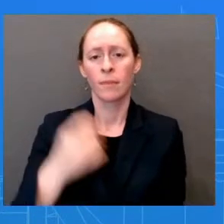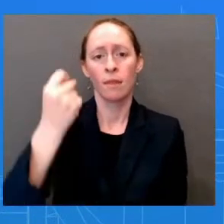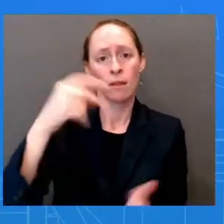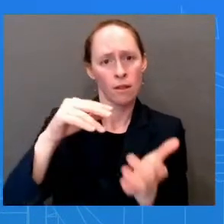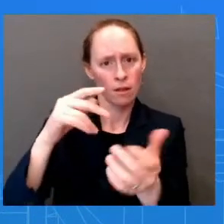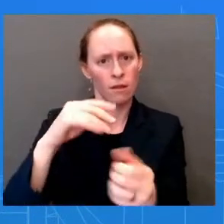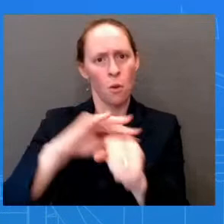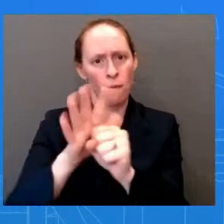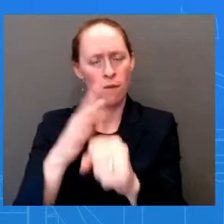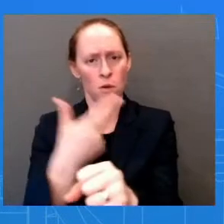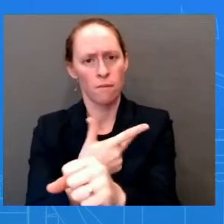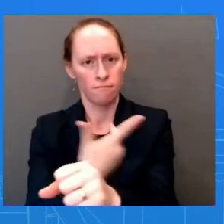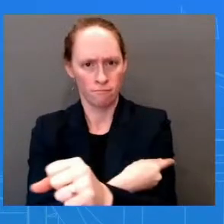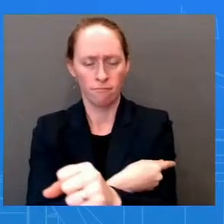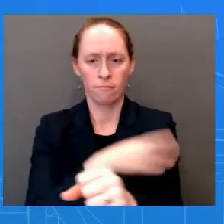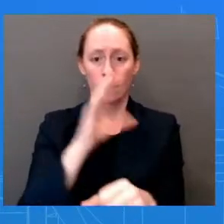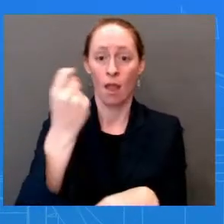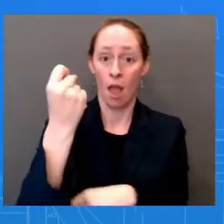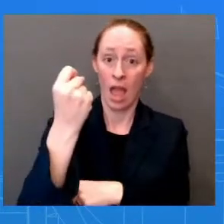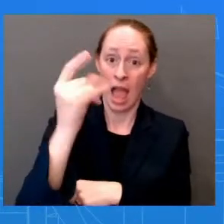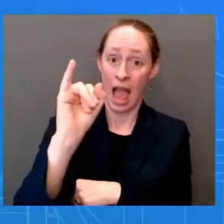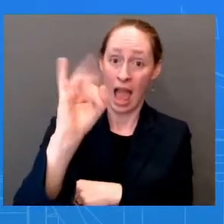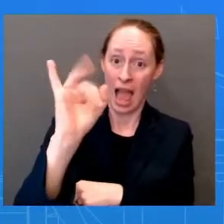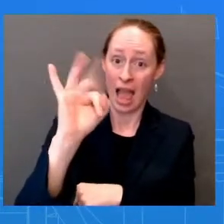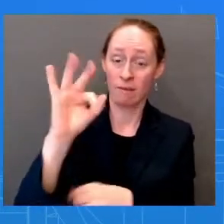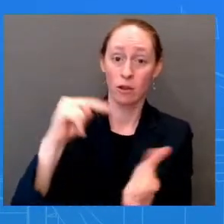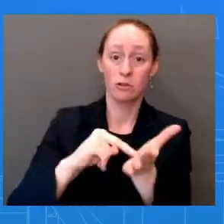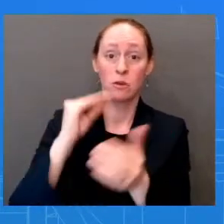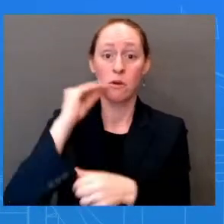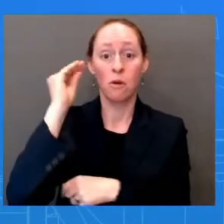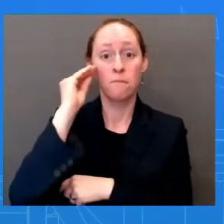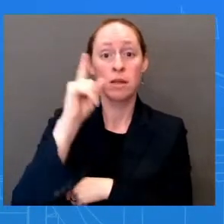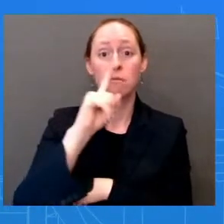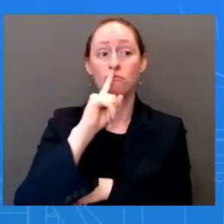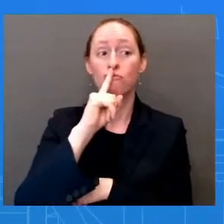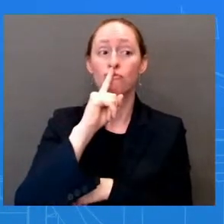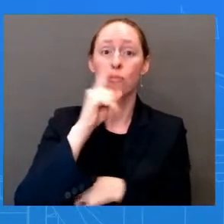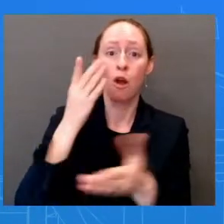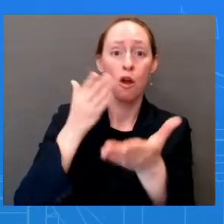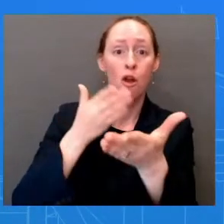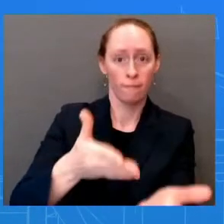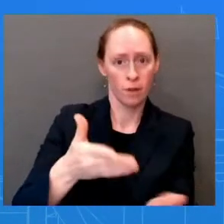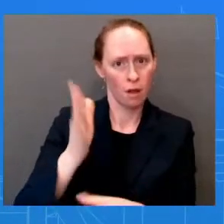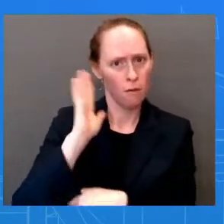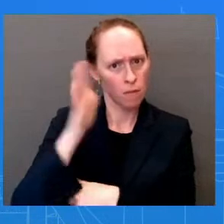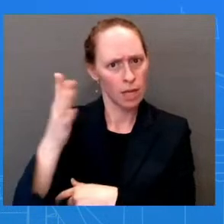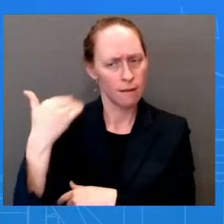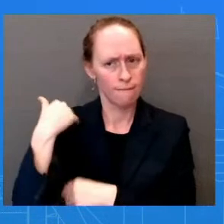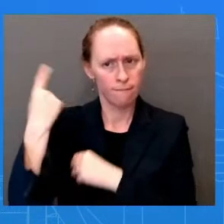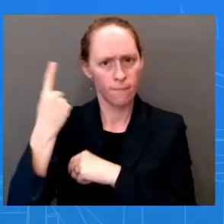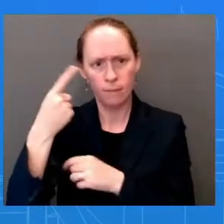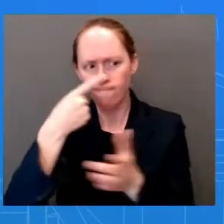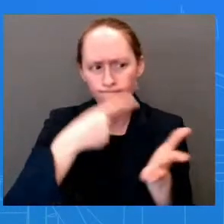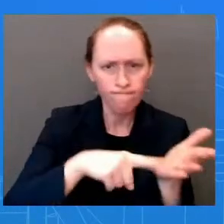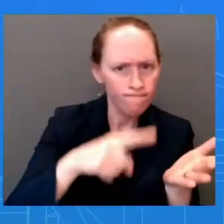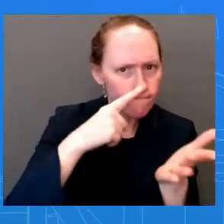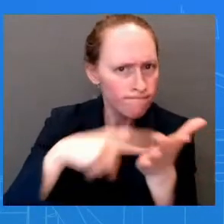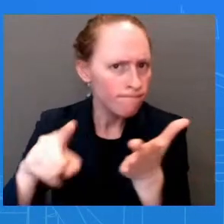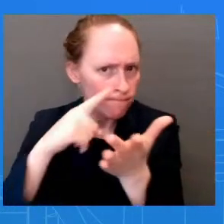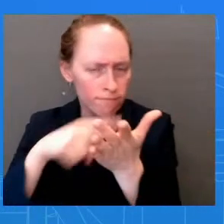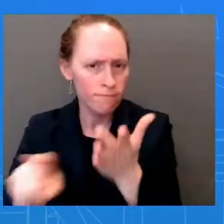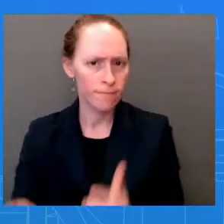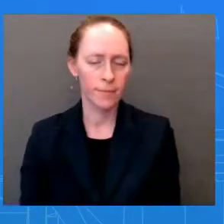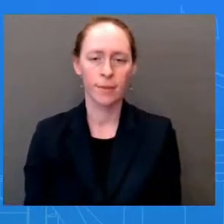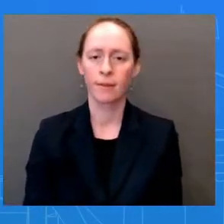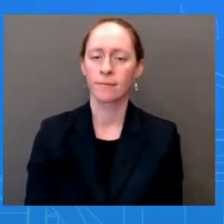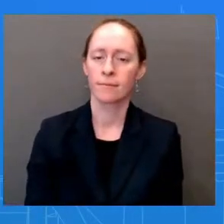possibly face enforcement actions. We're doubling down on our trusted messengers work because we know that makes a difference. We're working